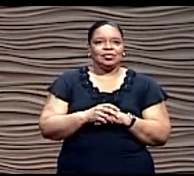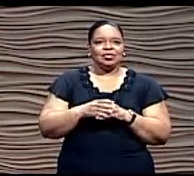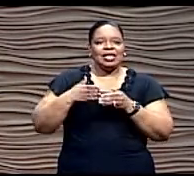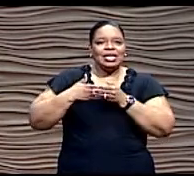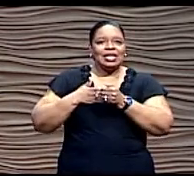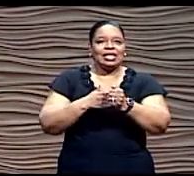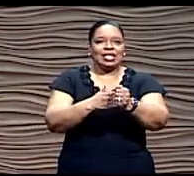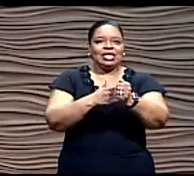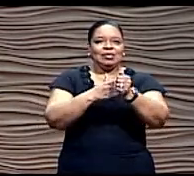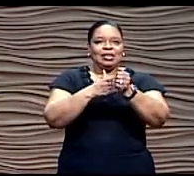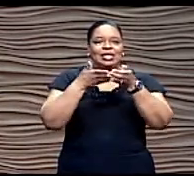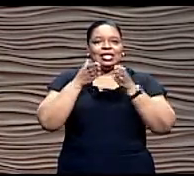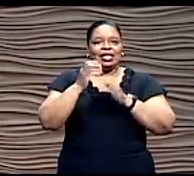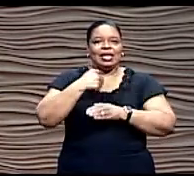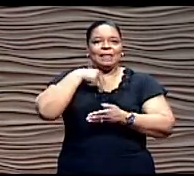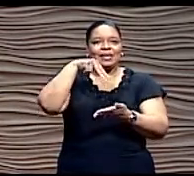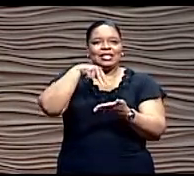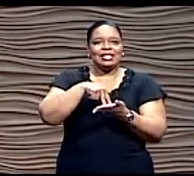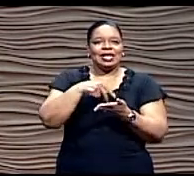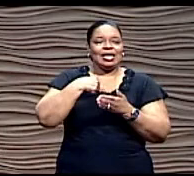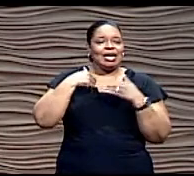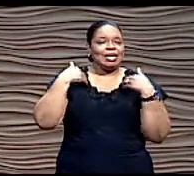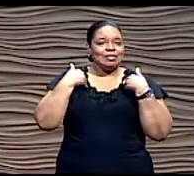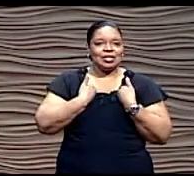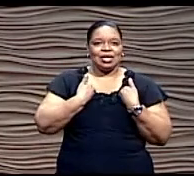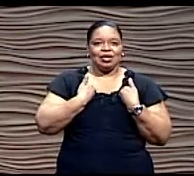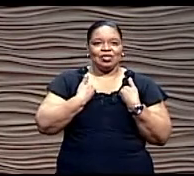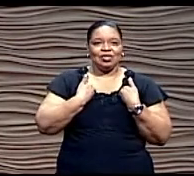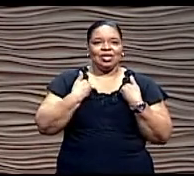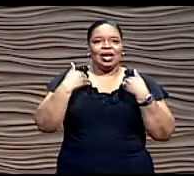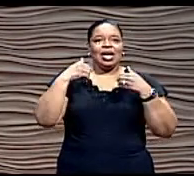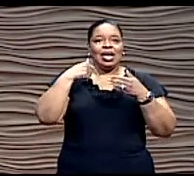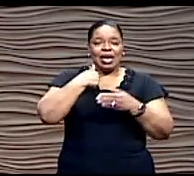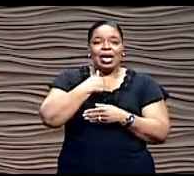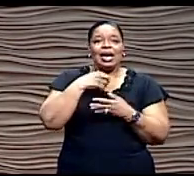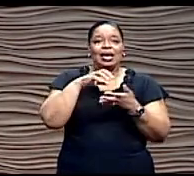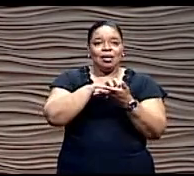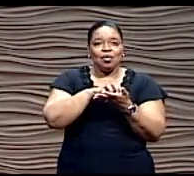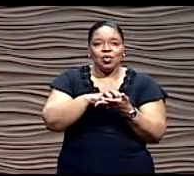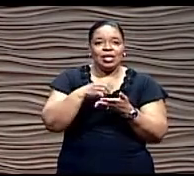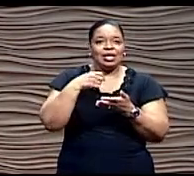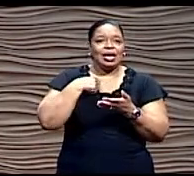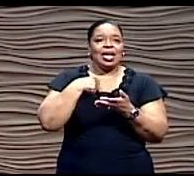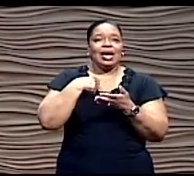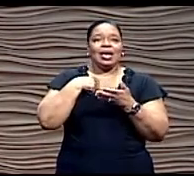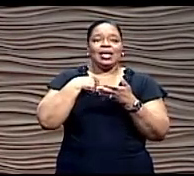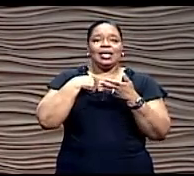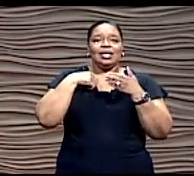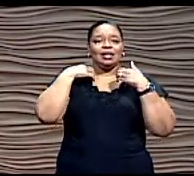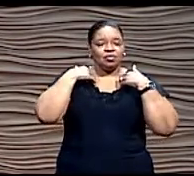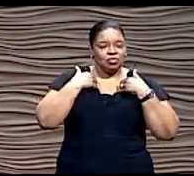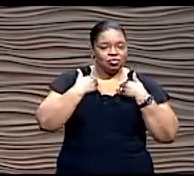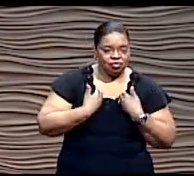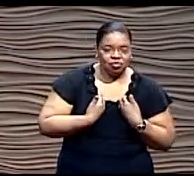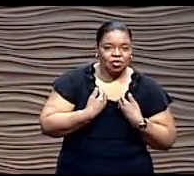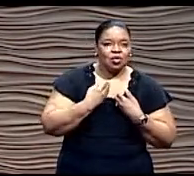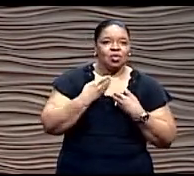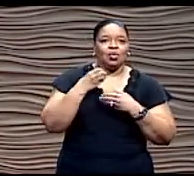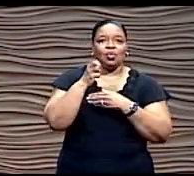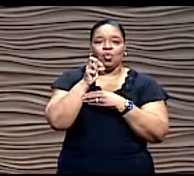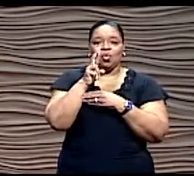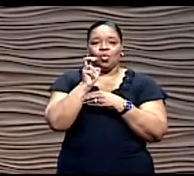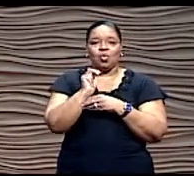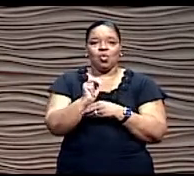Lead me on, let me stand. I am tired, I am weak, I am worn. Through the